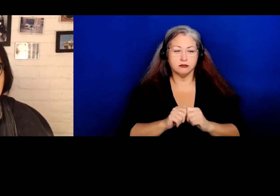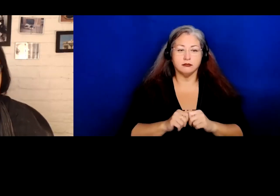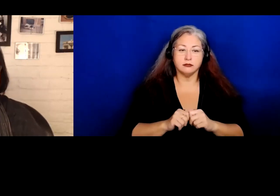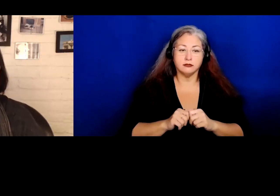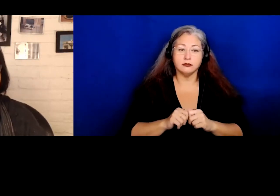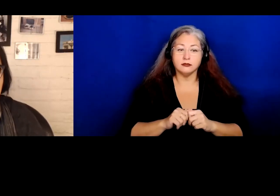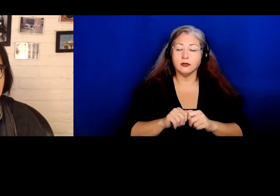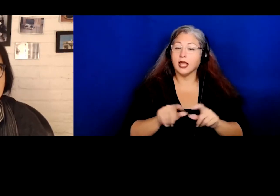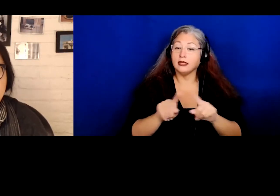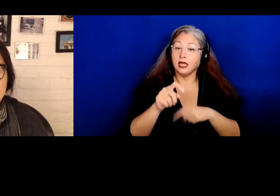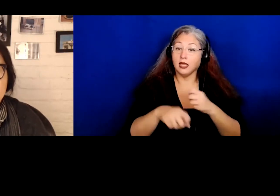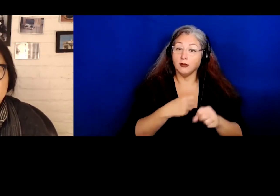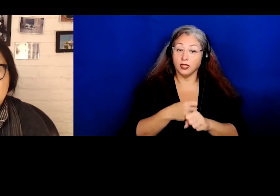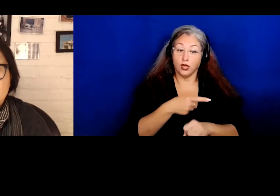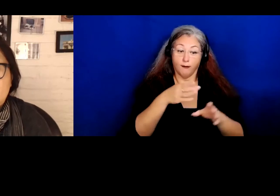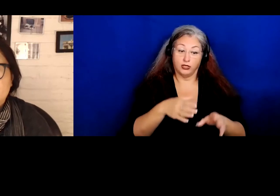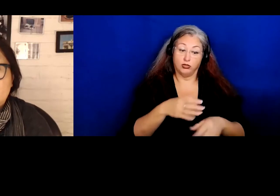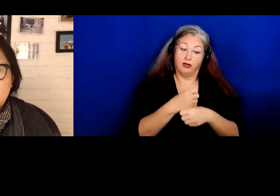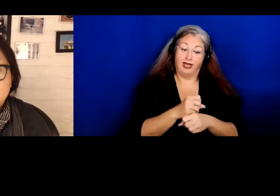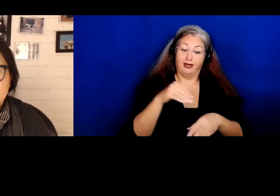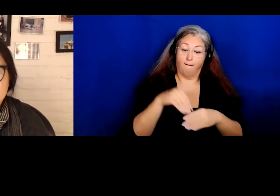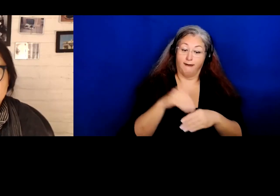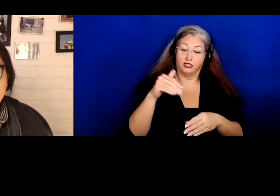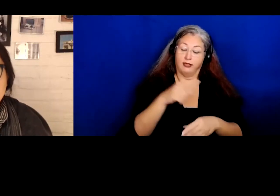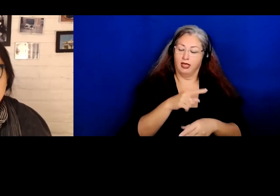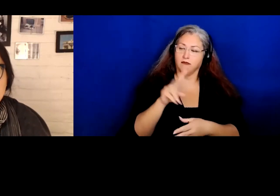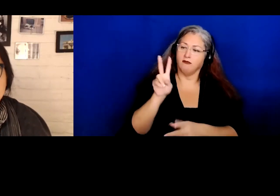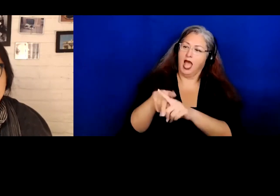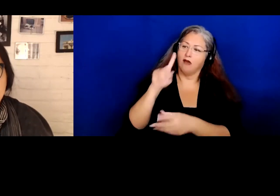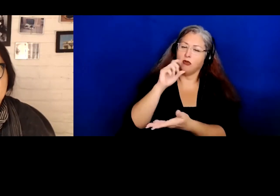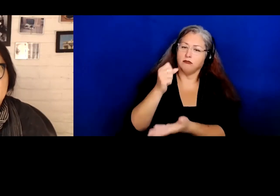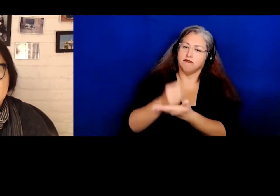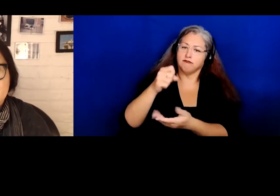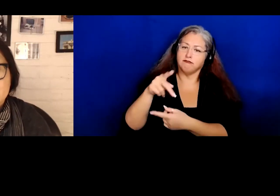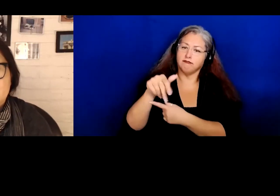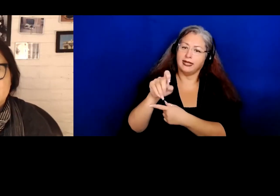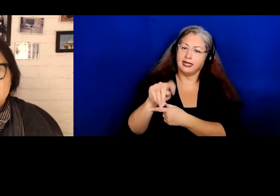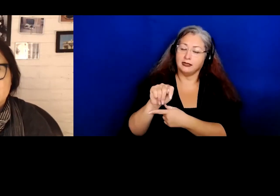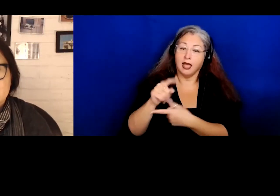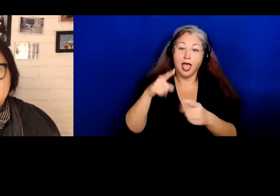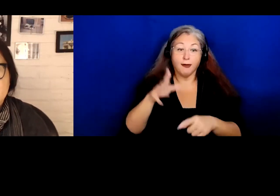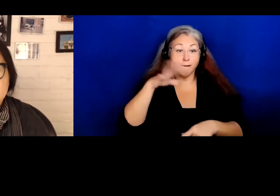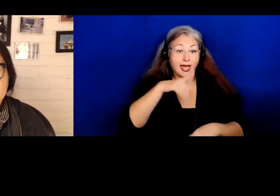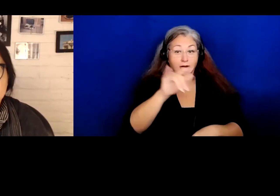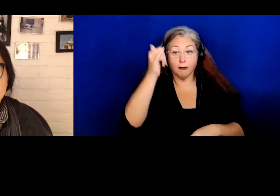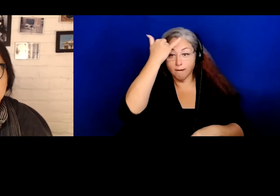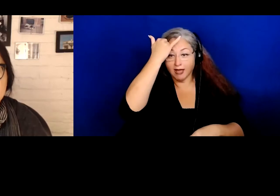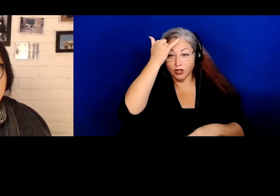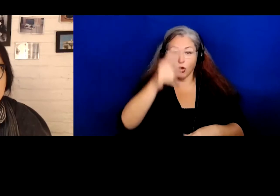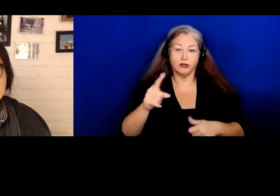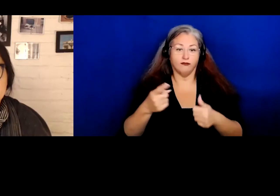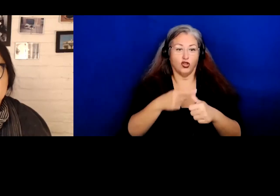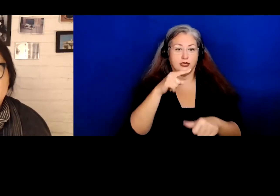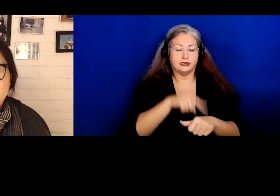The same year the inventor of the punch clock filed a patent, a Buffalo man became the first person to be legally